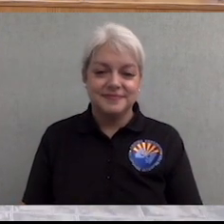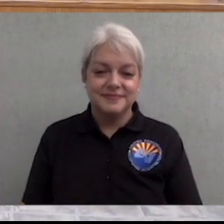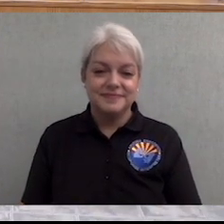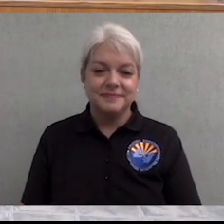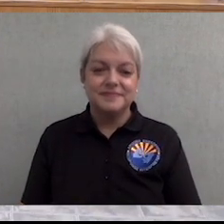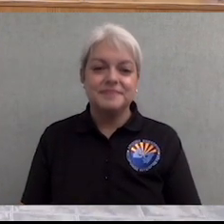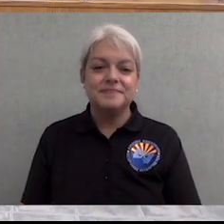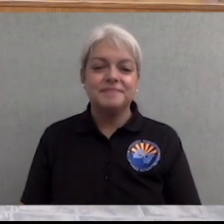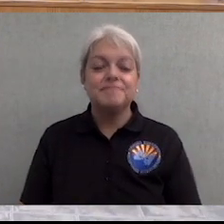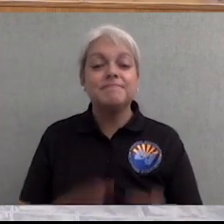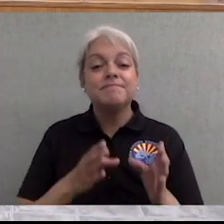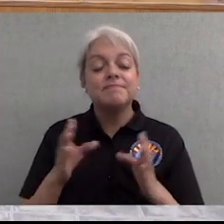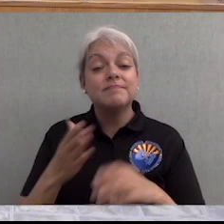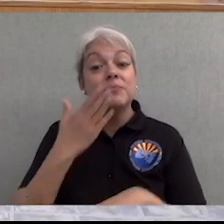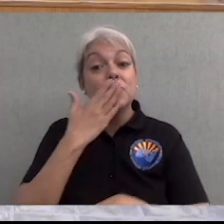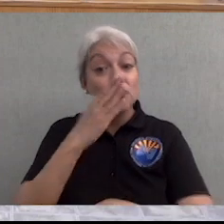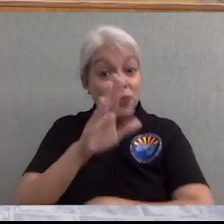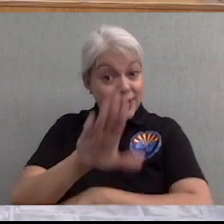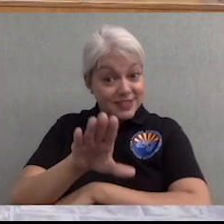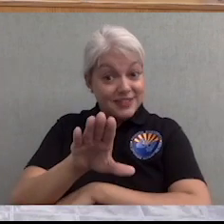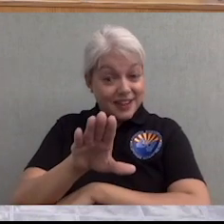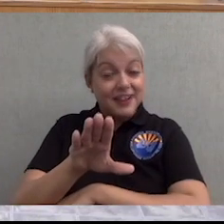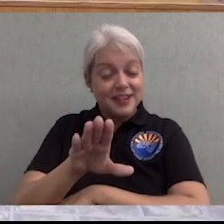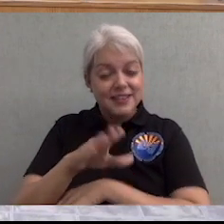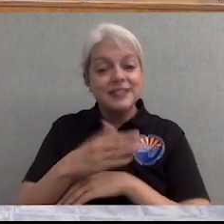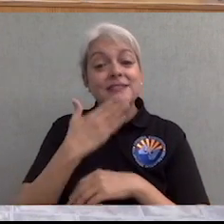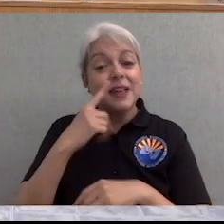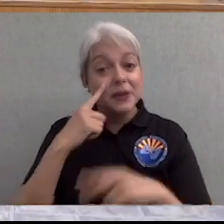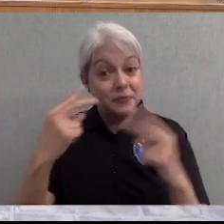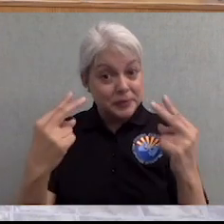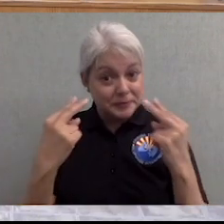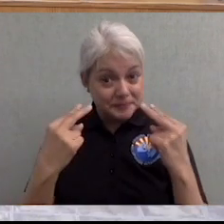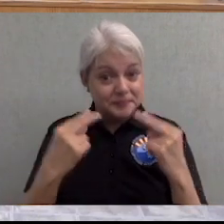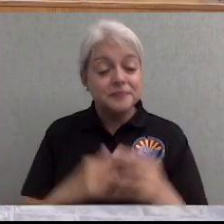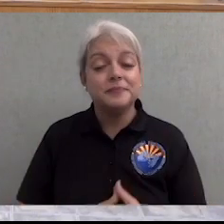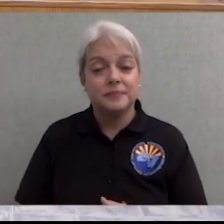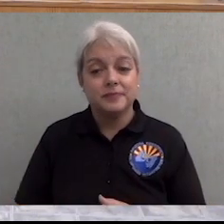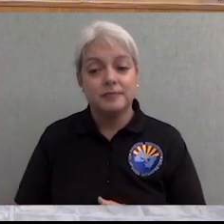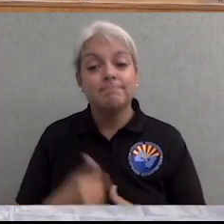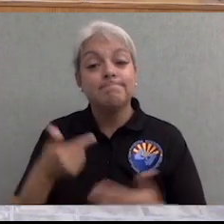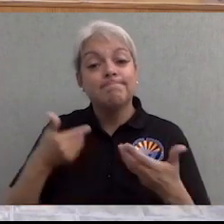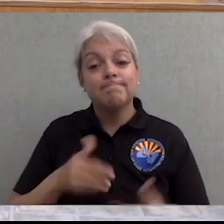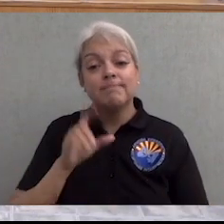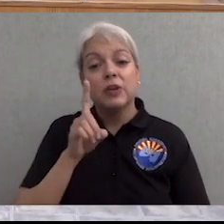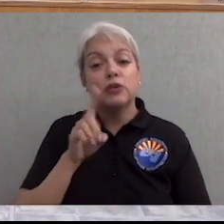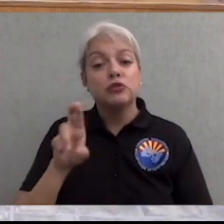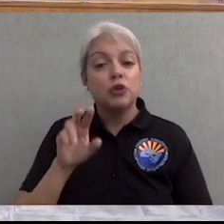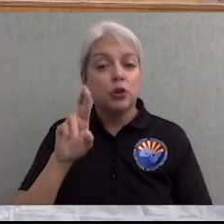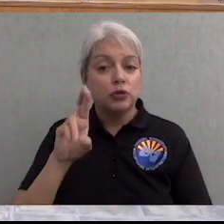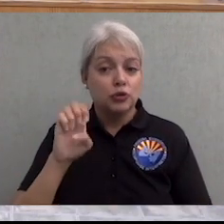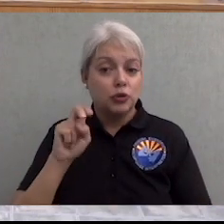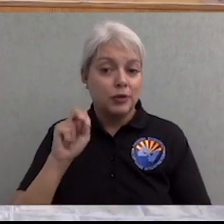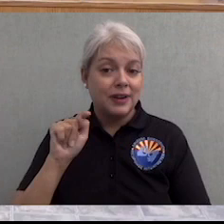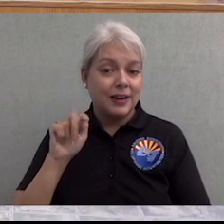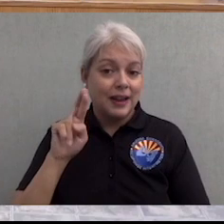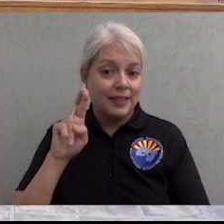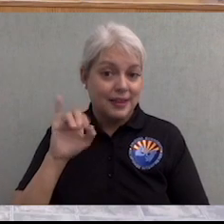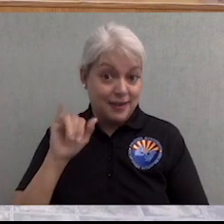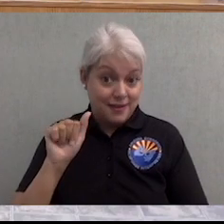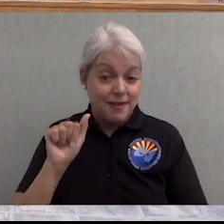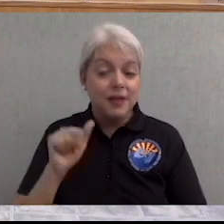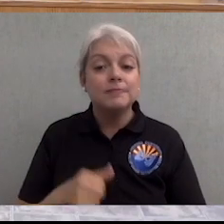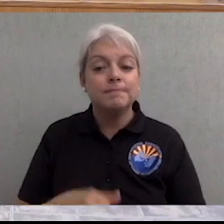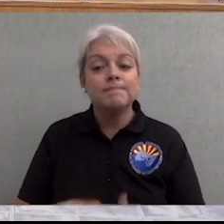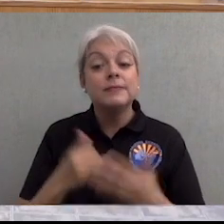Good afternoon. Thank you for tuning in. This is Dr. Renteria, and today I have our interim